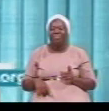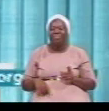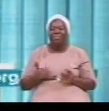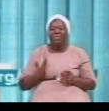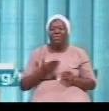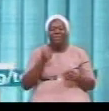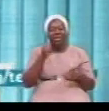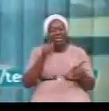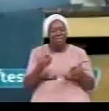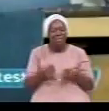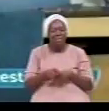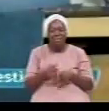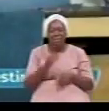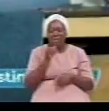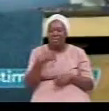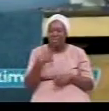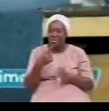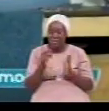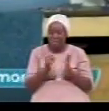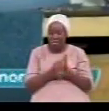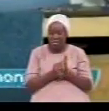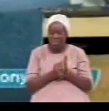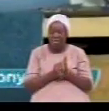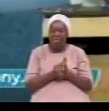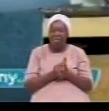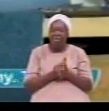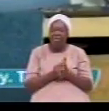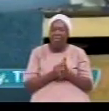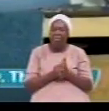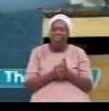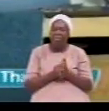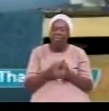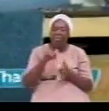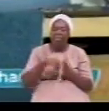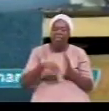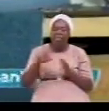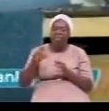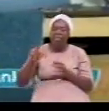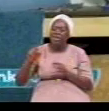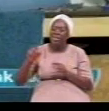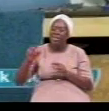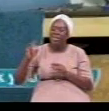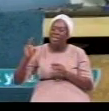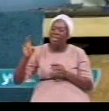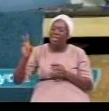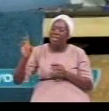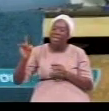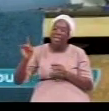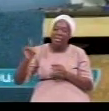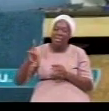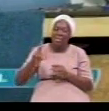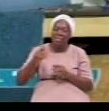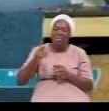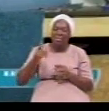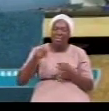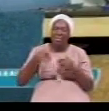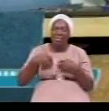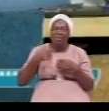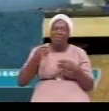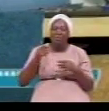Our sister is testifying that in 2018, she was struck by a